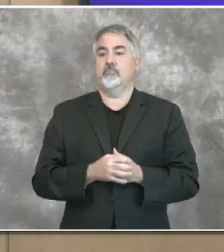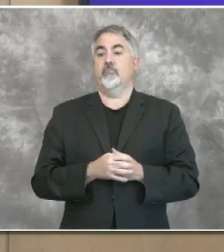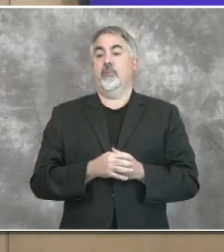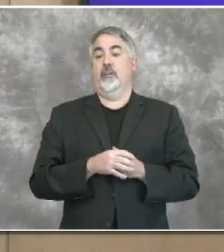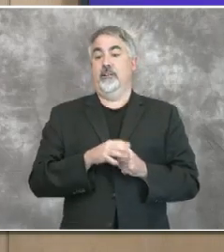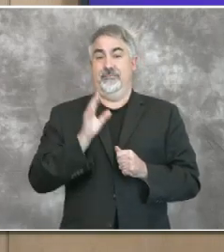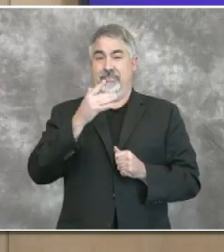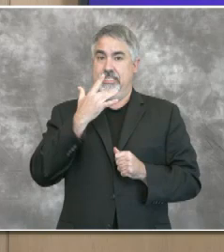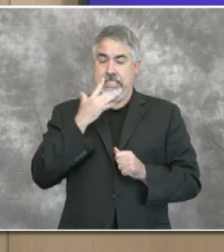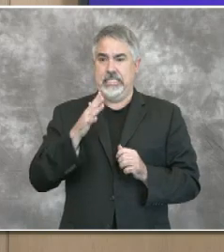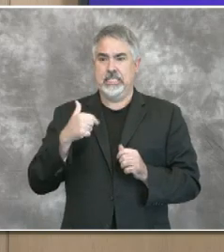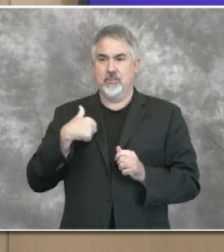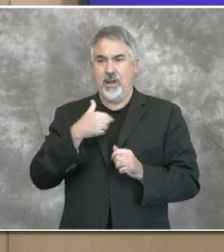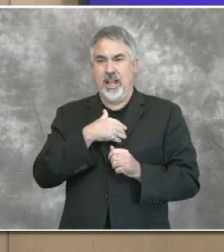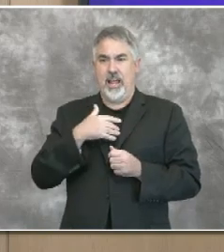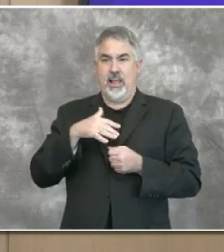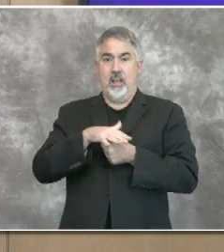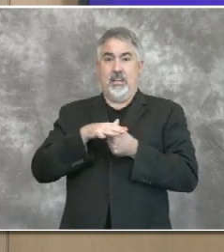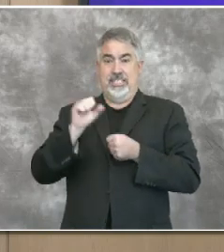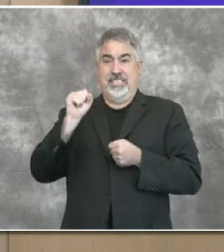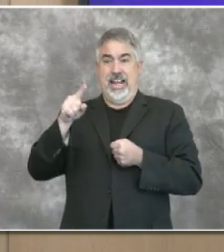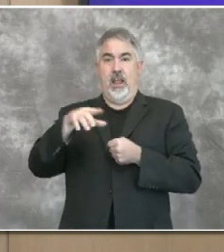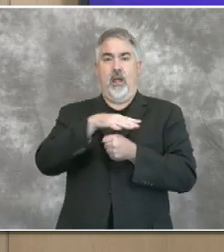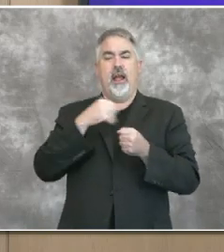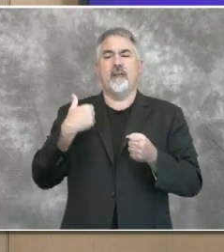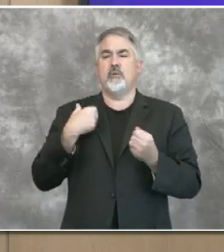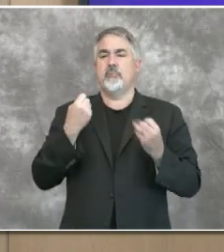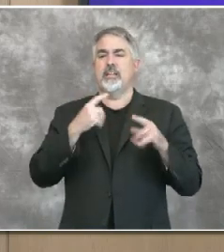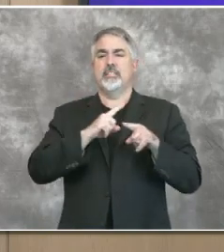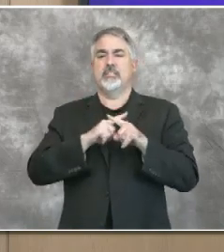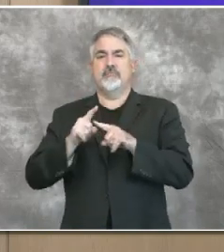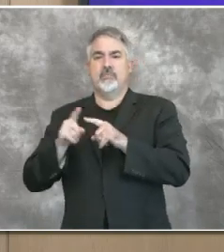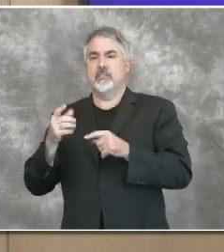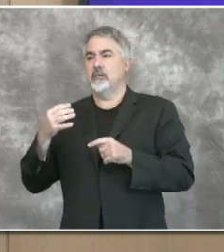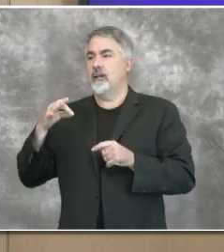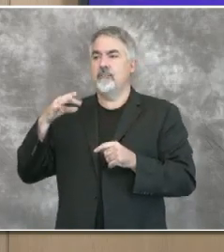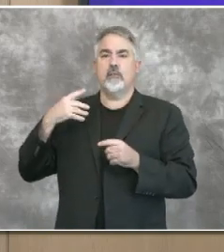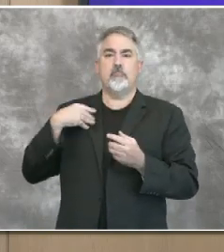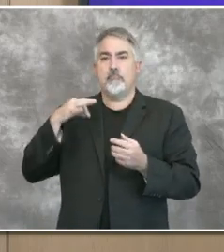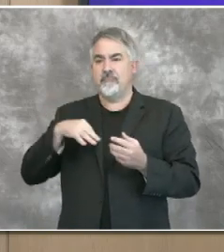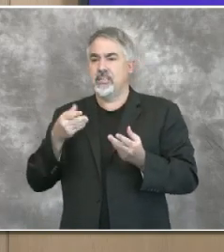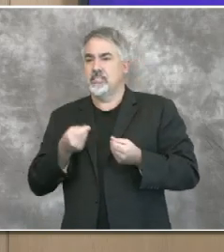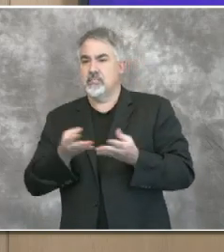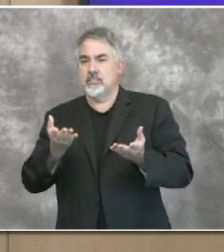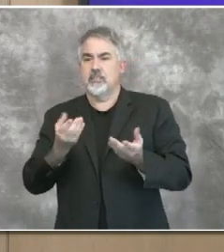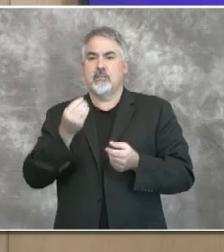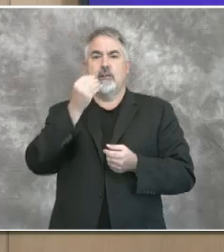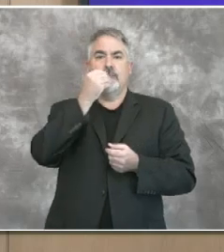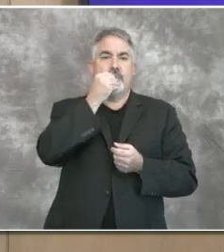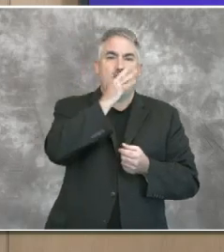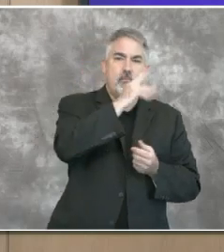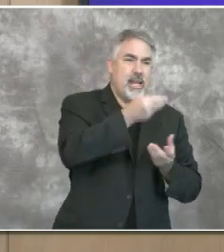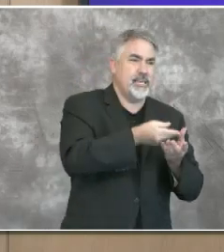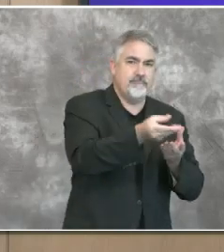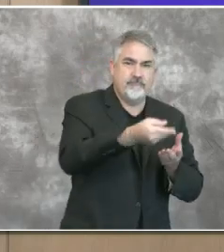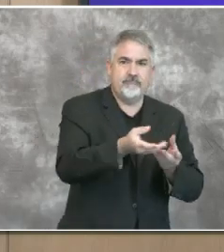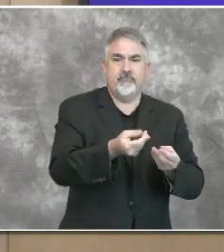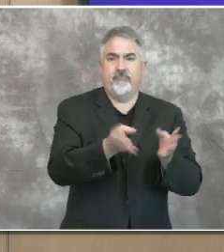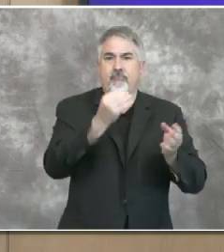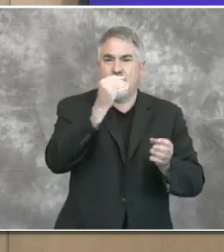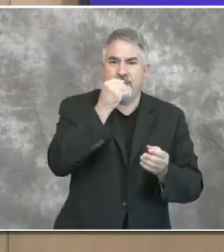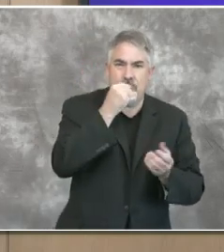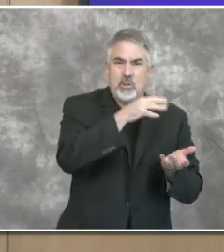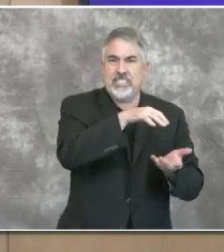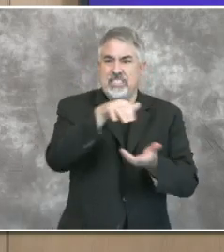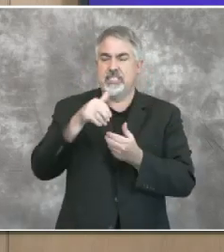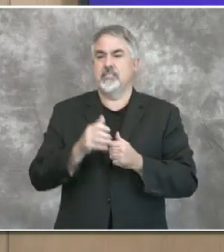many dedicated nonprofit organizations, such as the San Diego Food Bank. Now, tomorrow at 9 a.m. in my